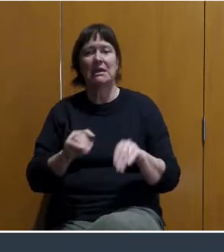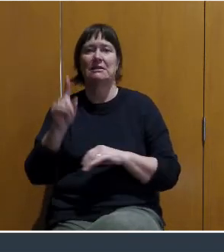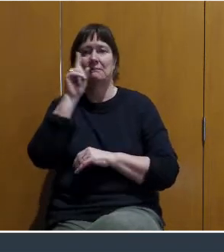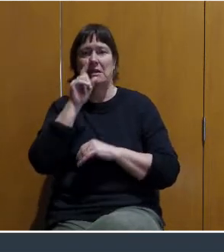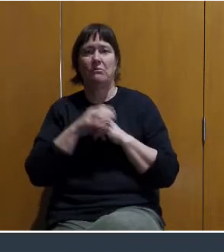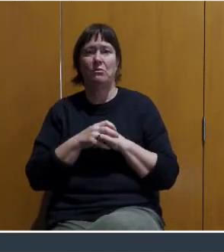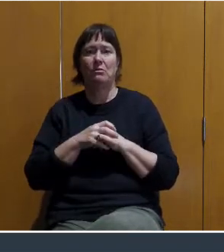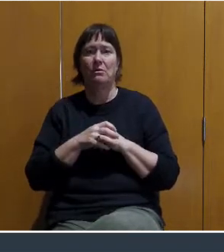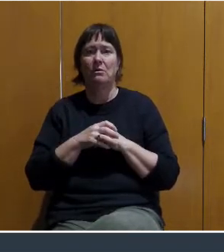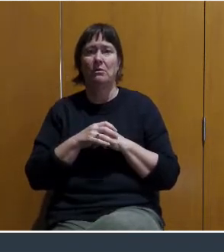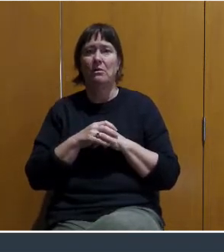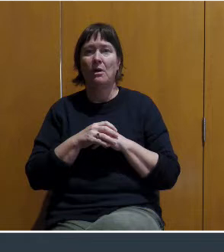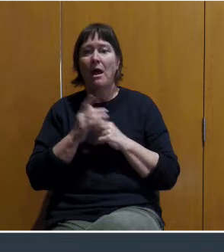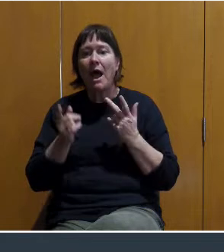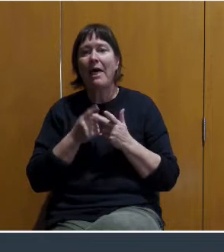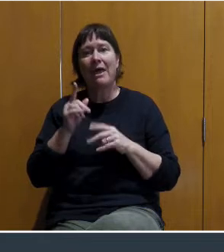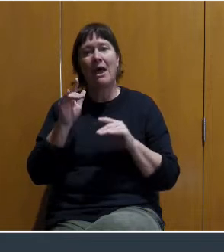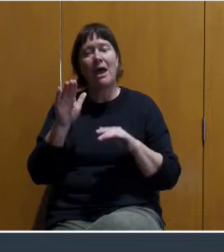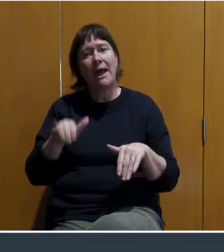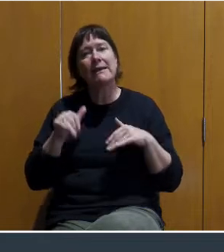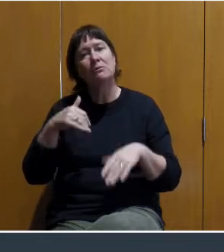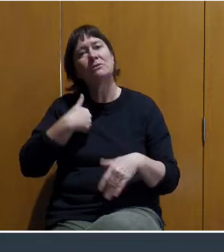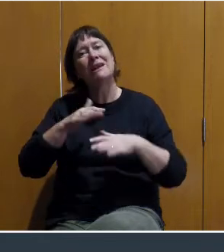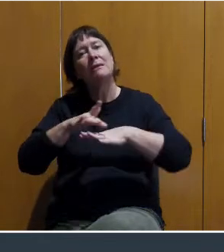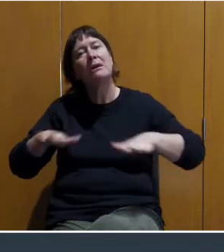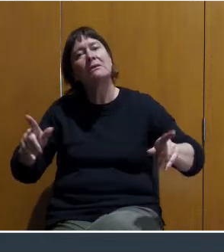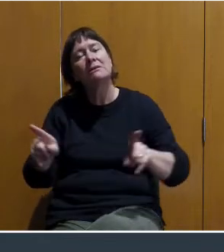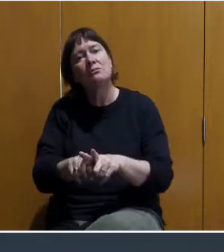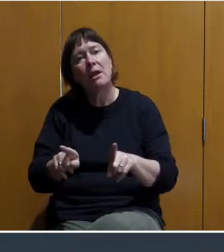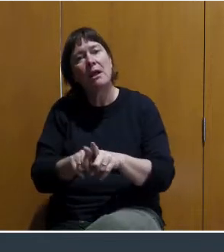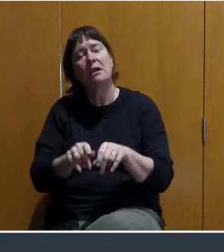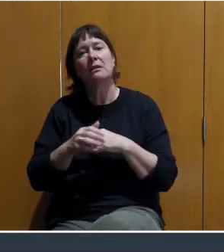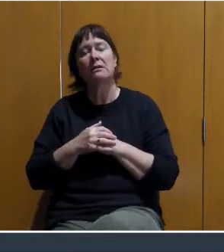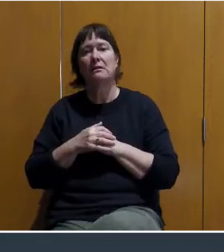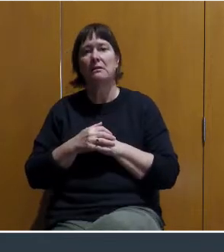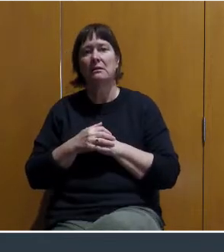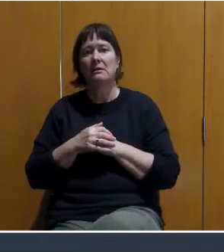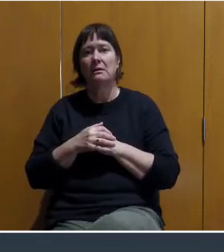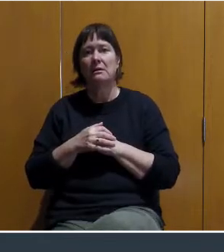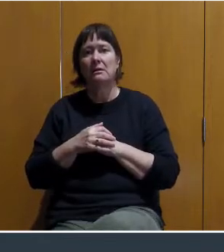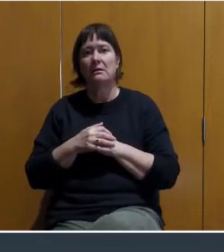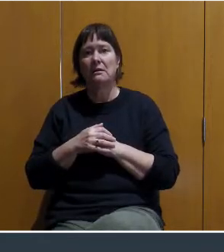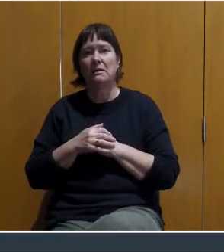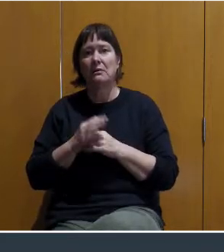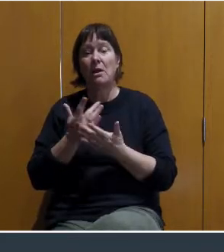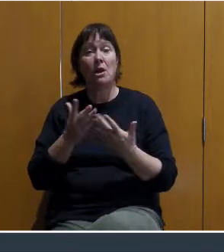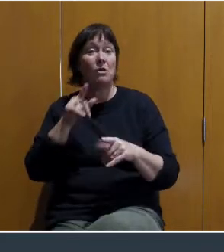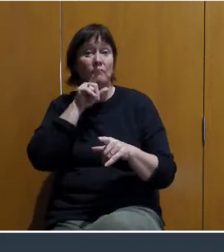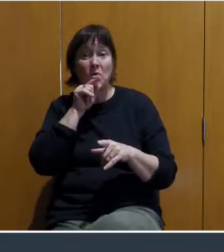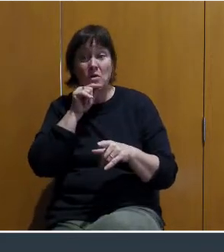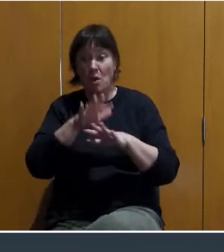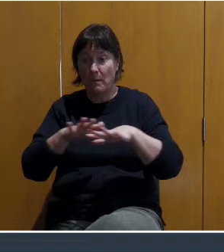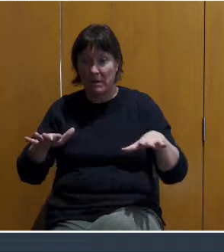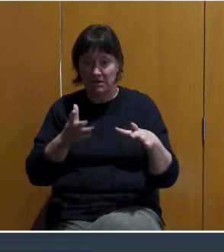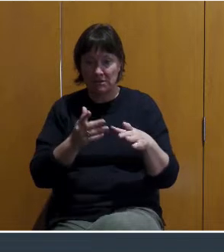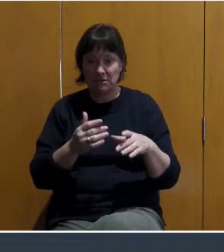that need these beaches. There are several shore nesting birds that try to nest on these